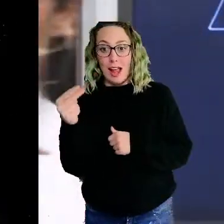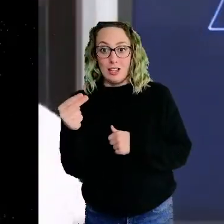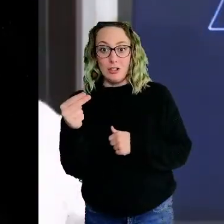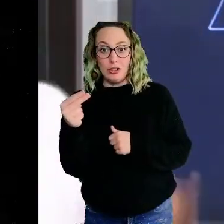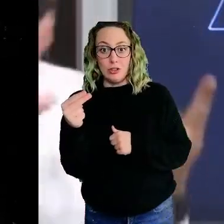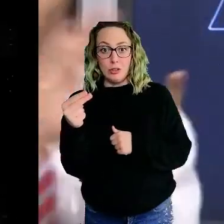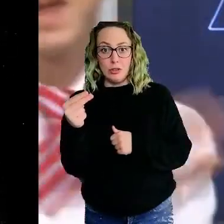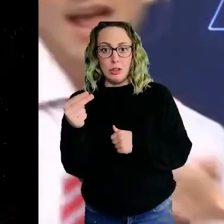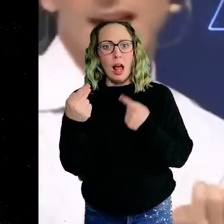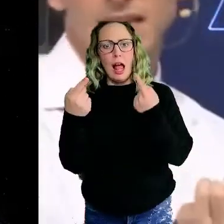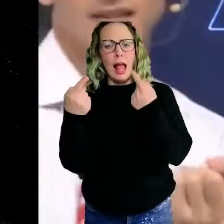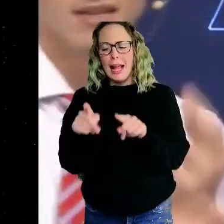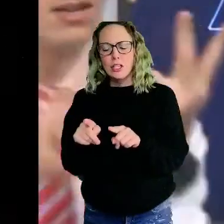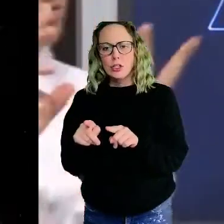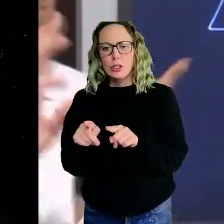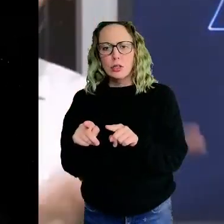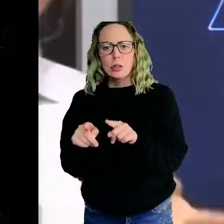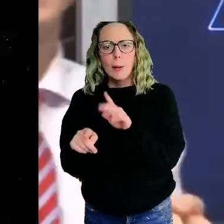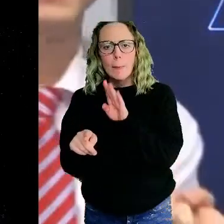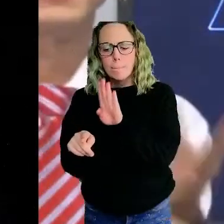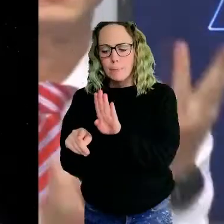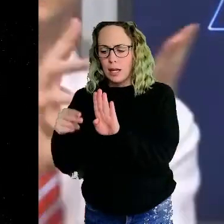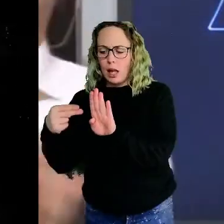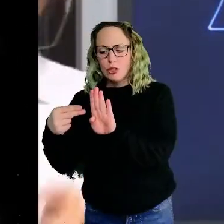happening to h? Is it being added,